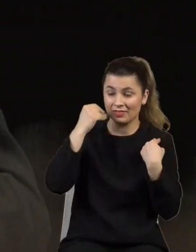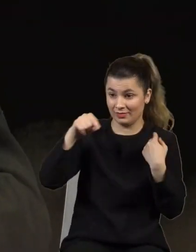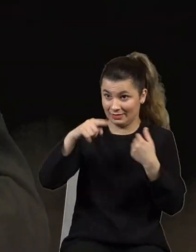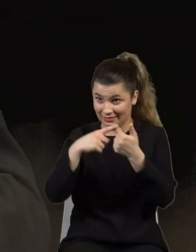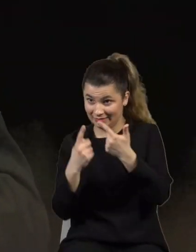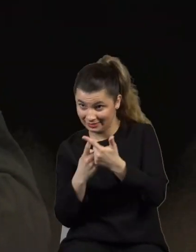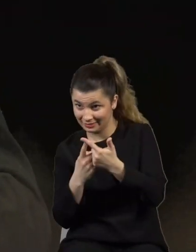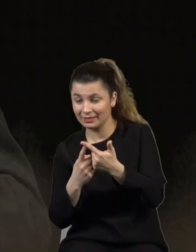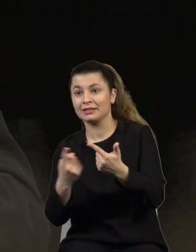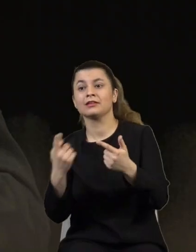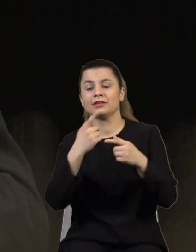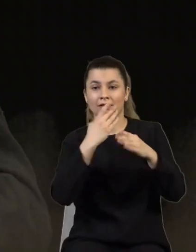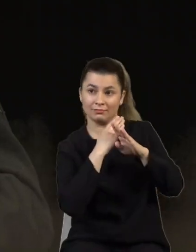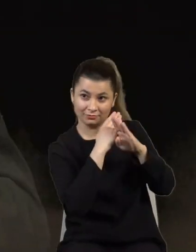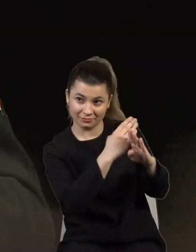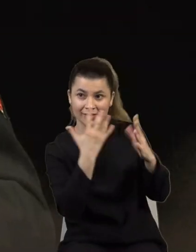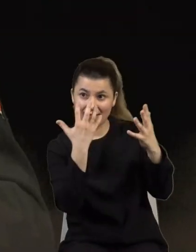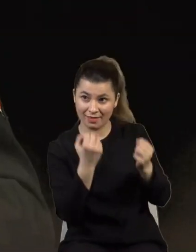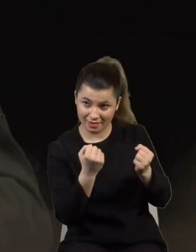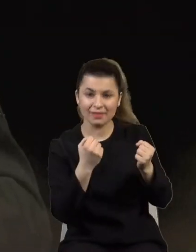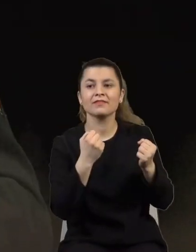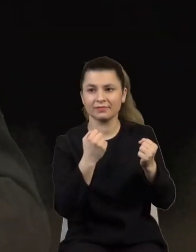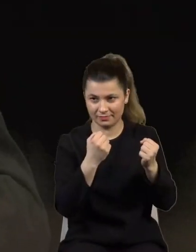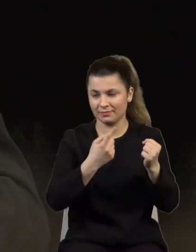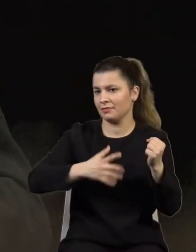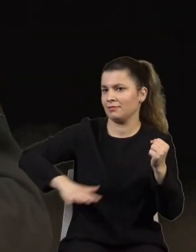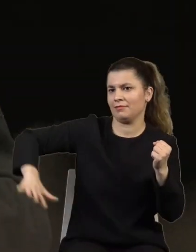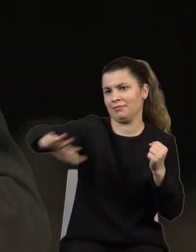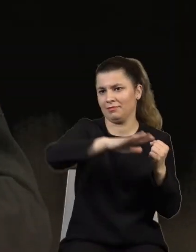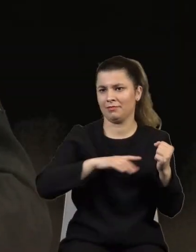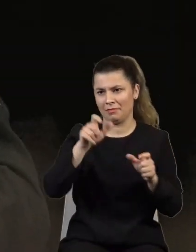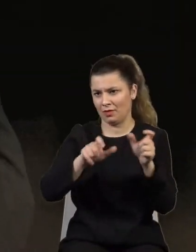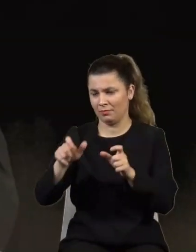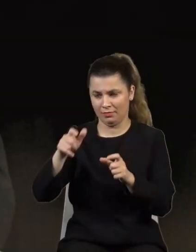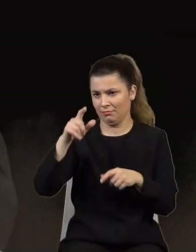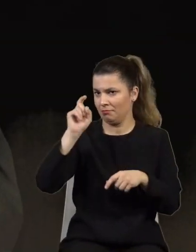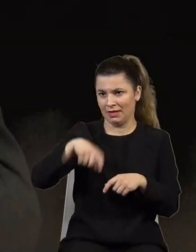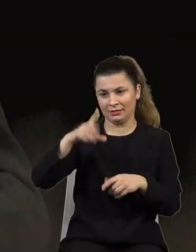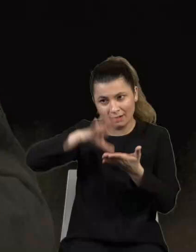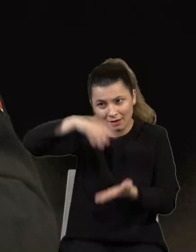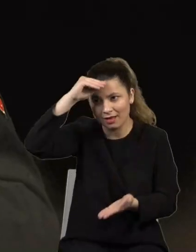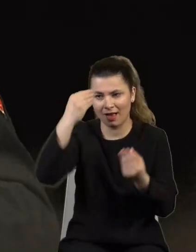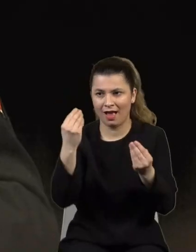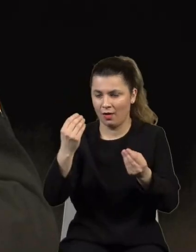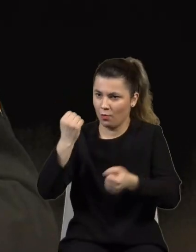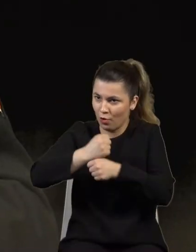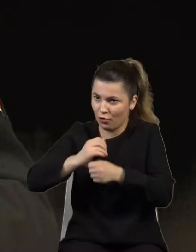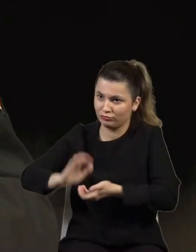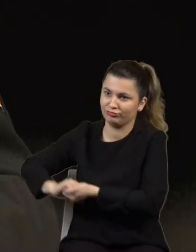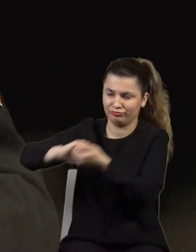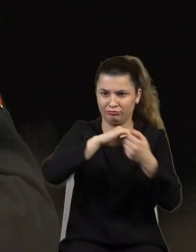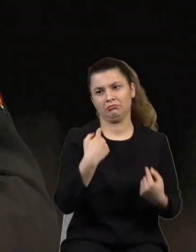have to work together. We cannot do this on our own, in our own bubble. And I think this is also what Maria just said.